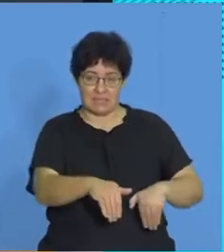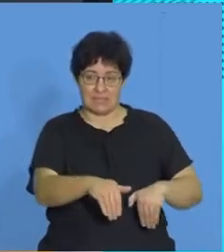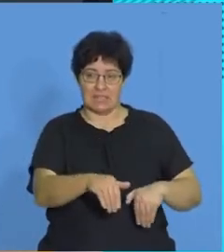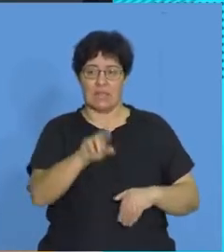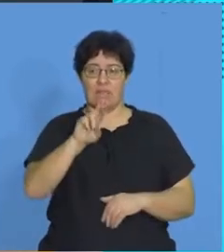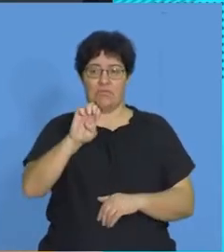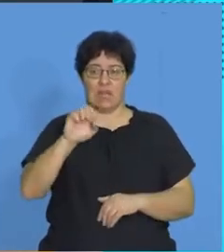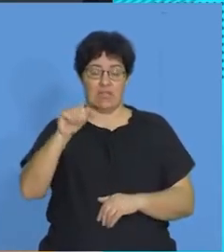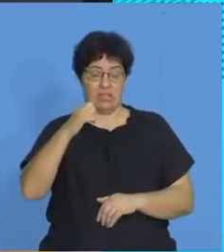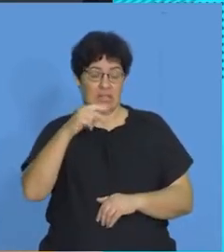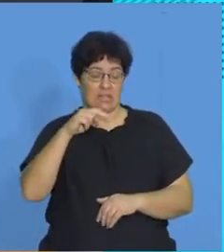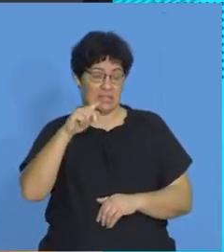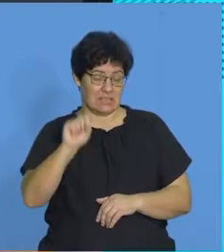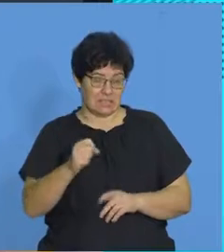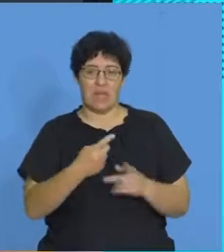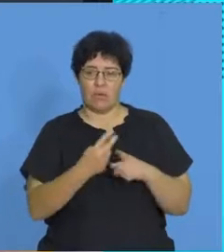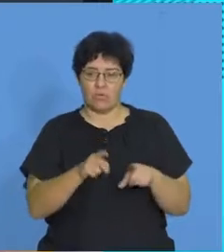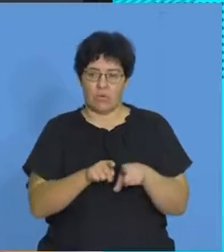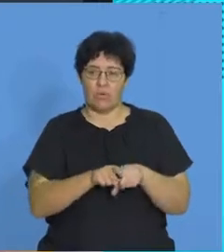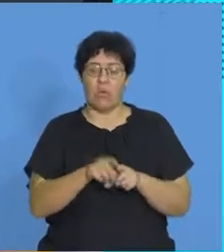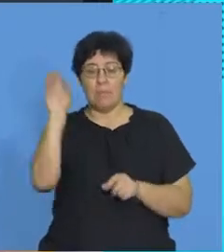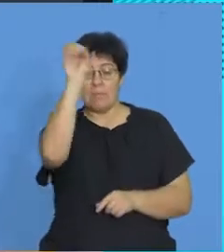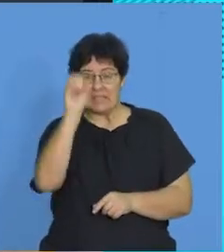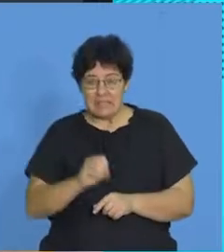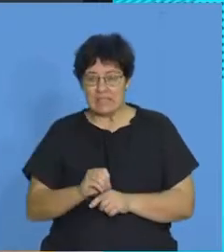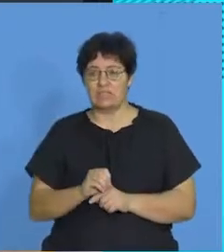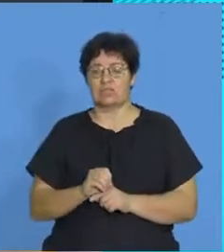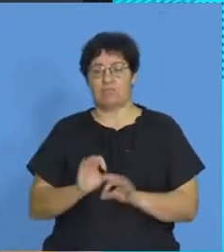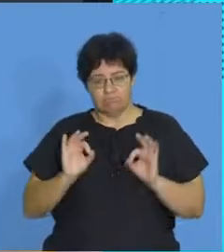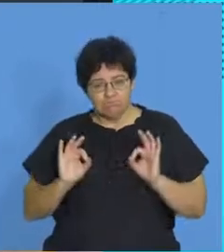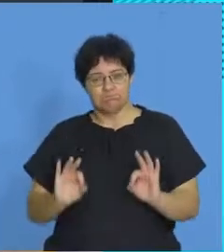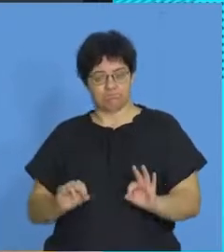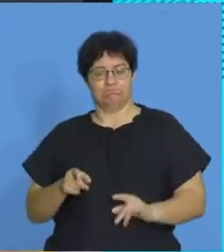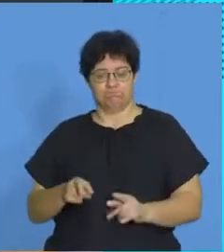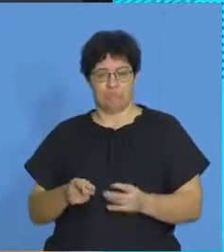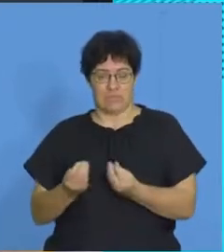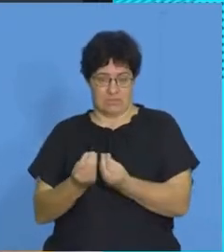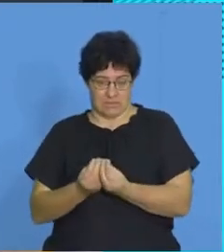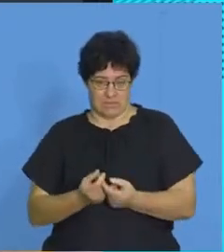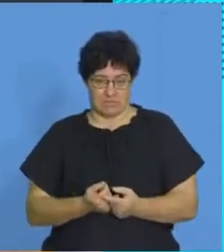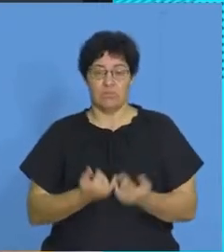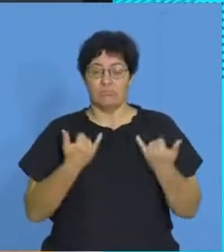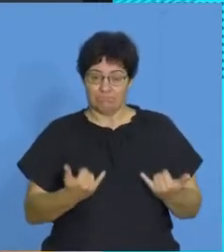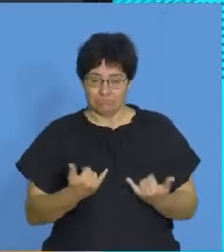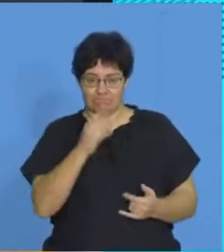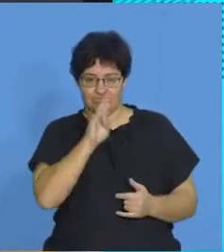percentage purity in the context of a chemical change or a chemical reaction. So that's what we're going to be doing for today.